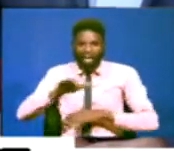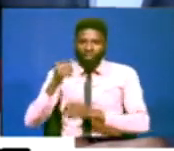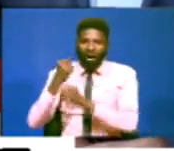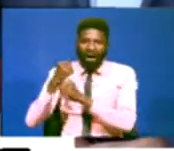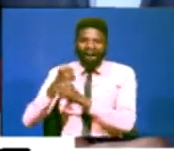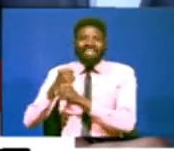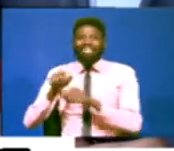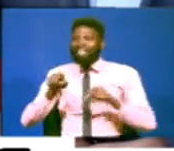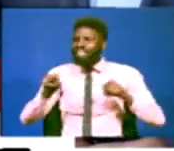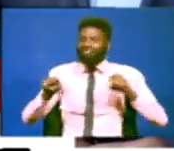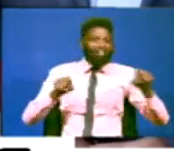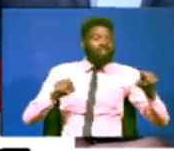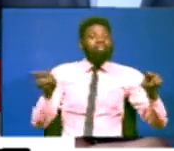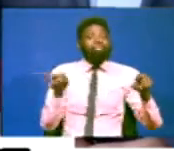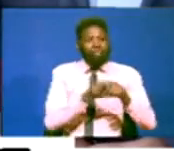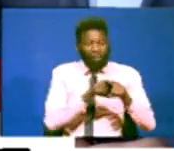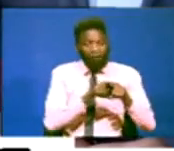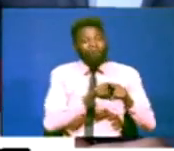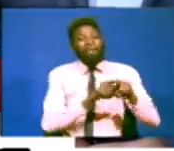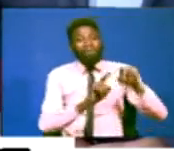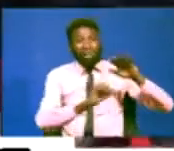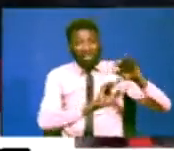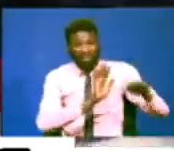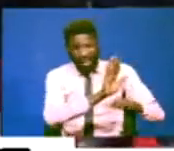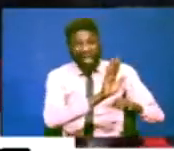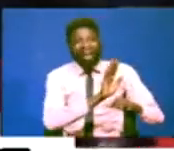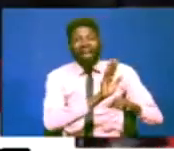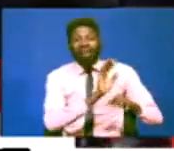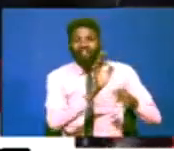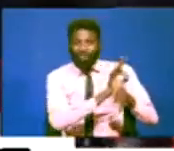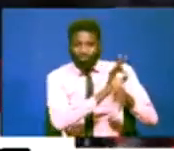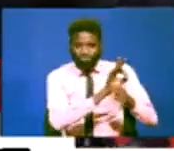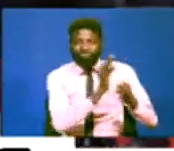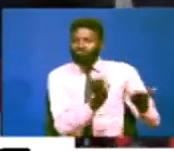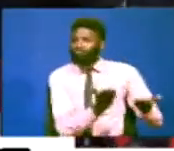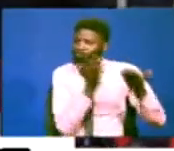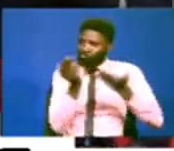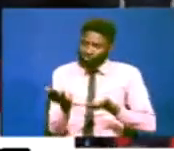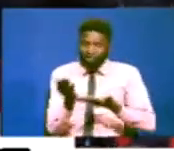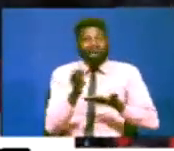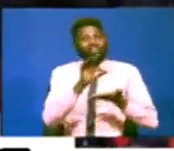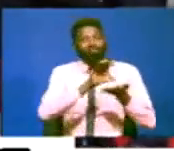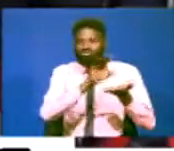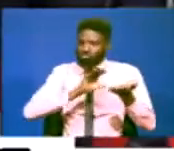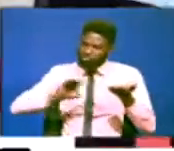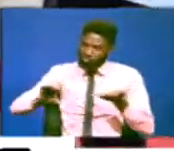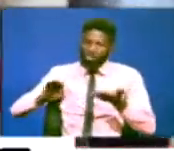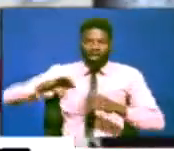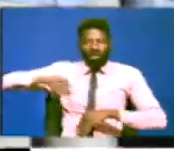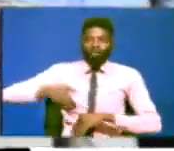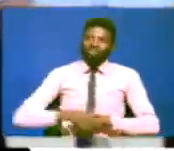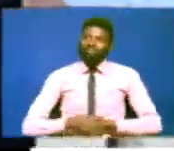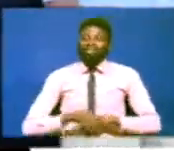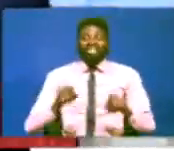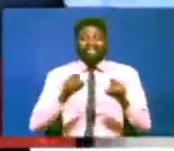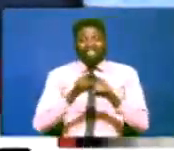allow transfer of those attendant resources to counties. In a follow-up to the concessions made yesterday on the withdrawal of all